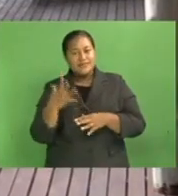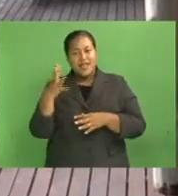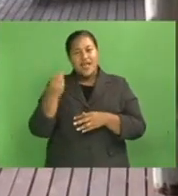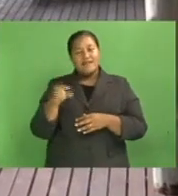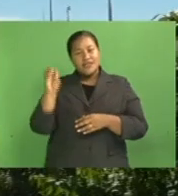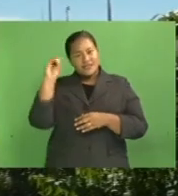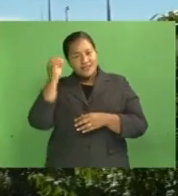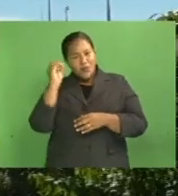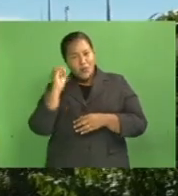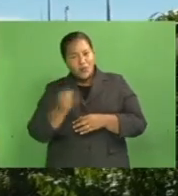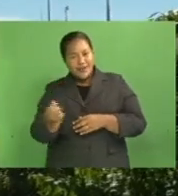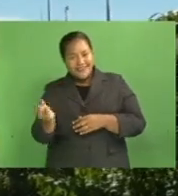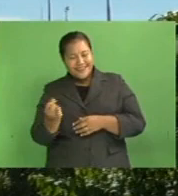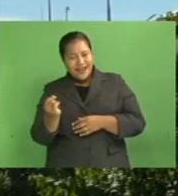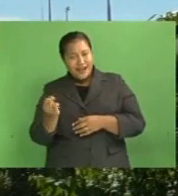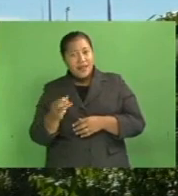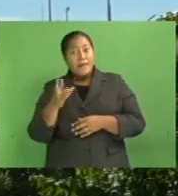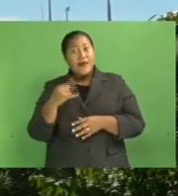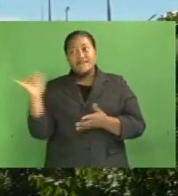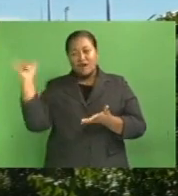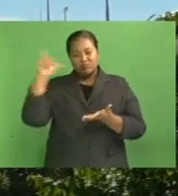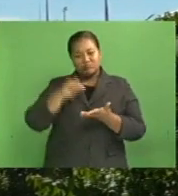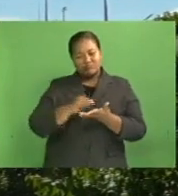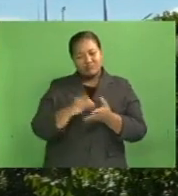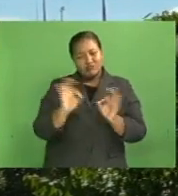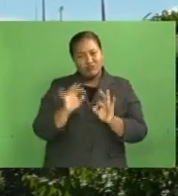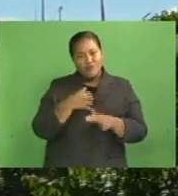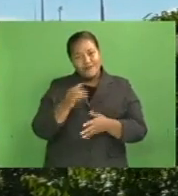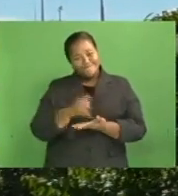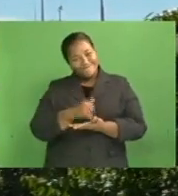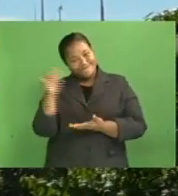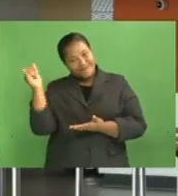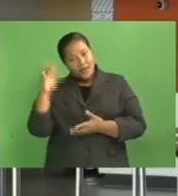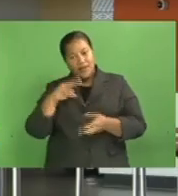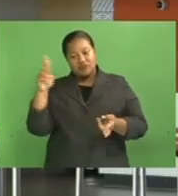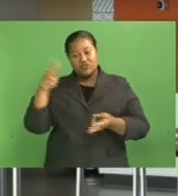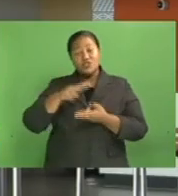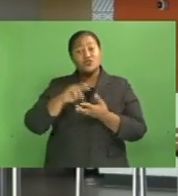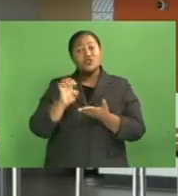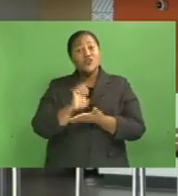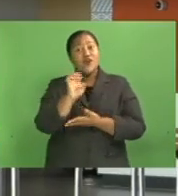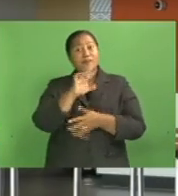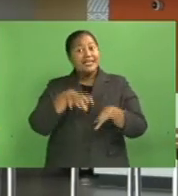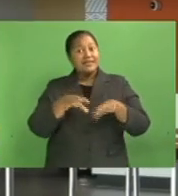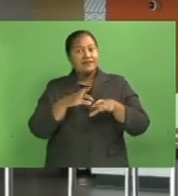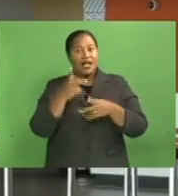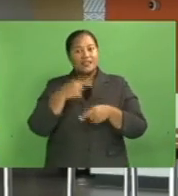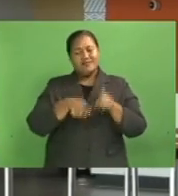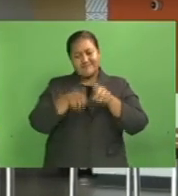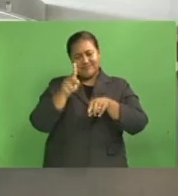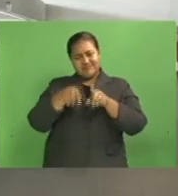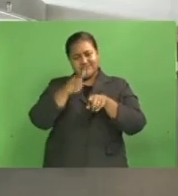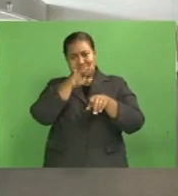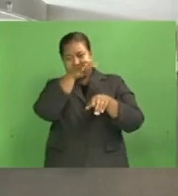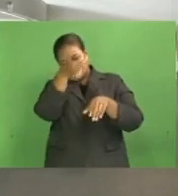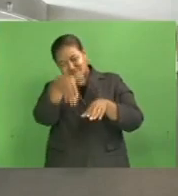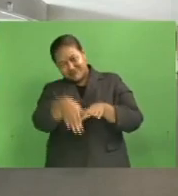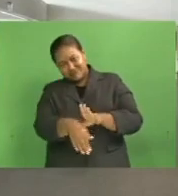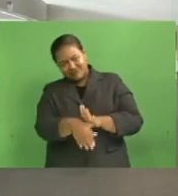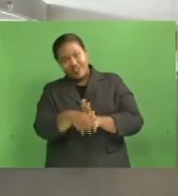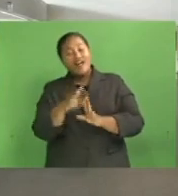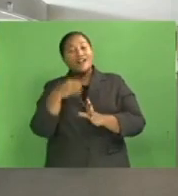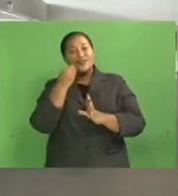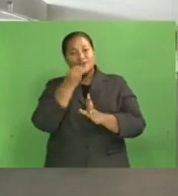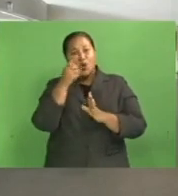zero income, flights grounded due to border closures, reduced economic activity and fluctuating local consumption. All these and